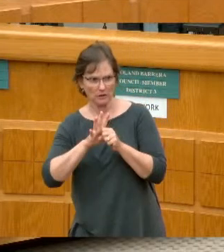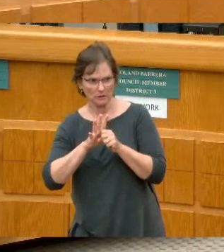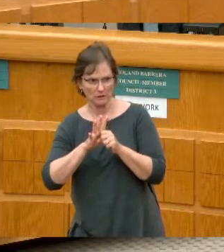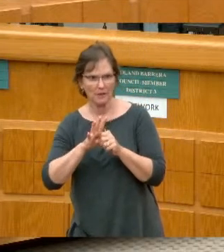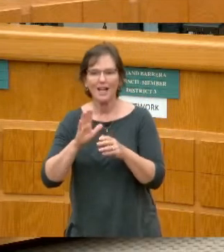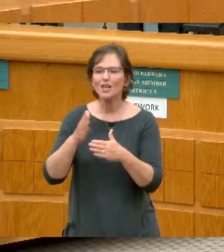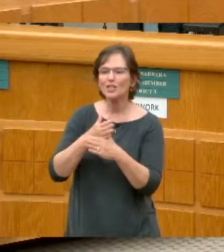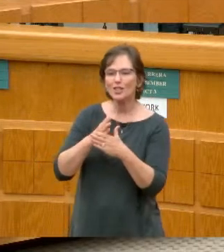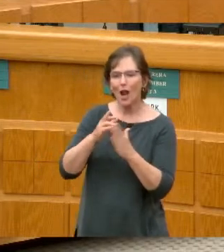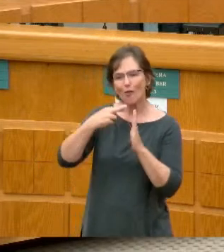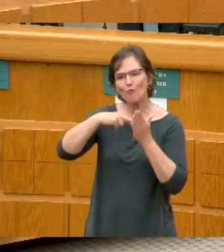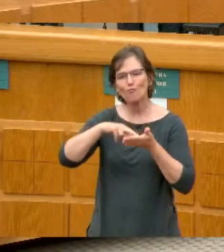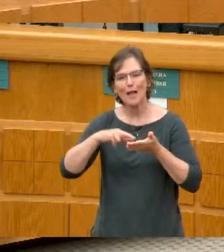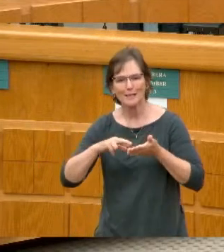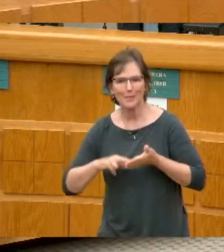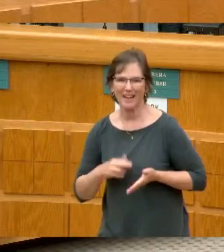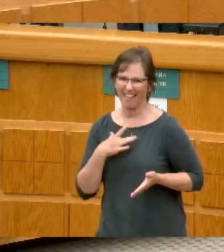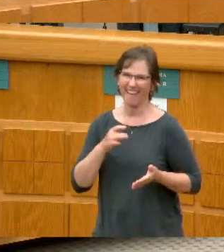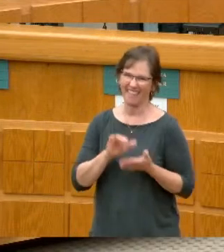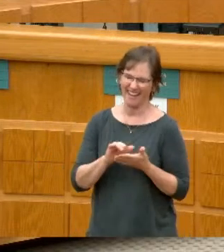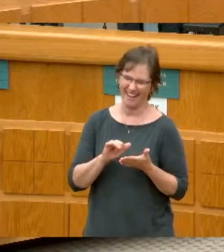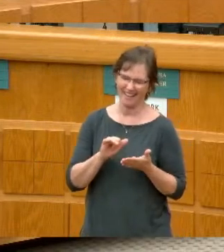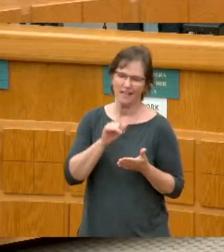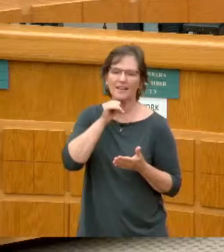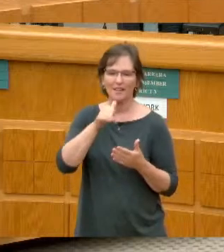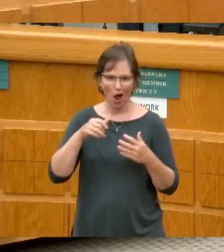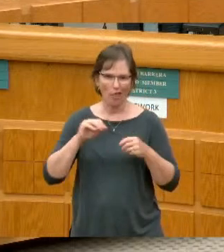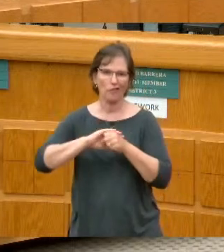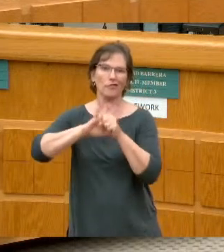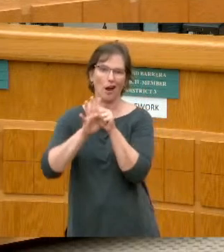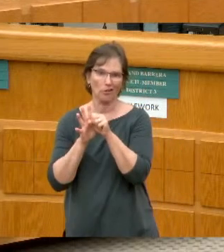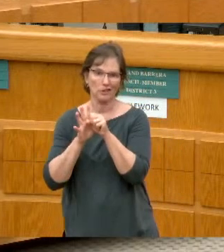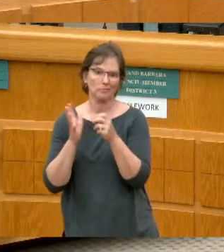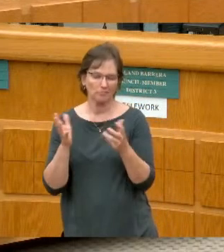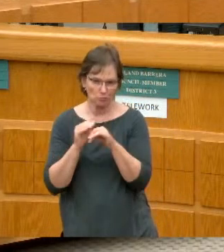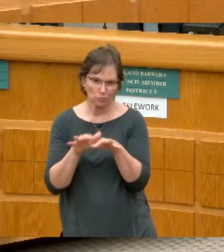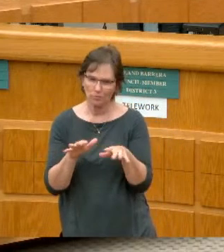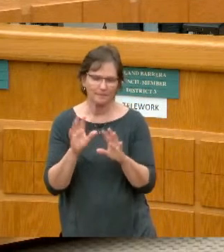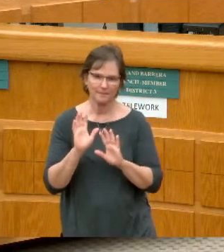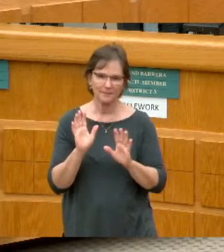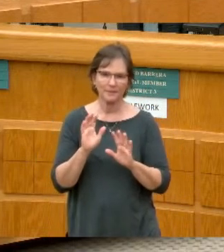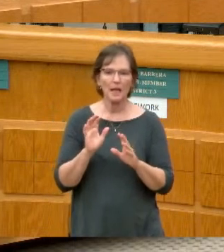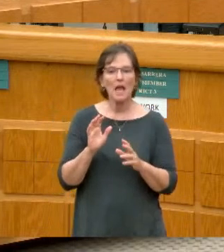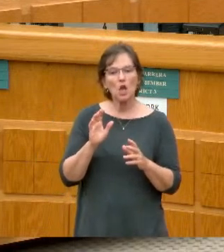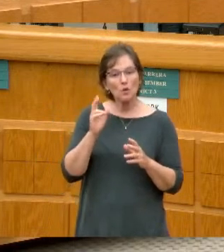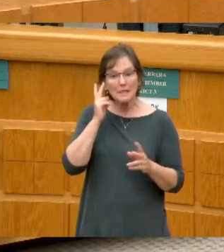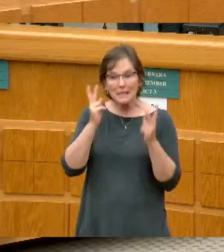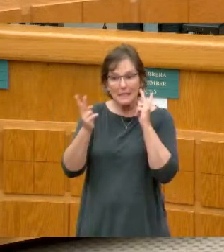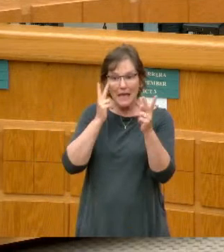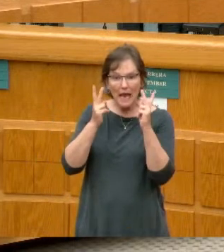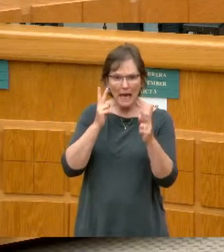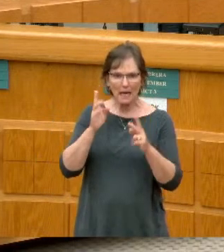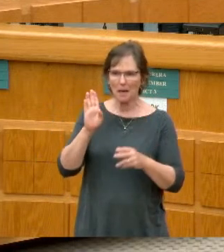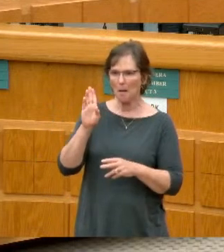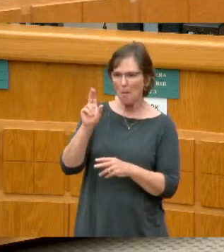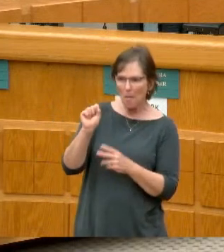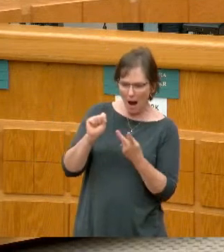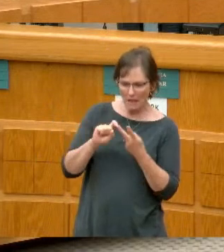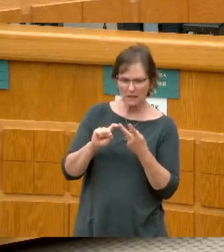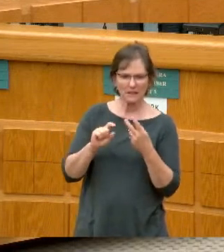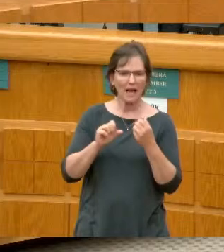resonate with all our families. Share the moment, not the virus. Spread the joy, not the virus. Share the